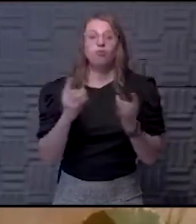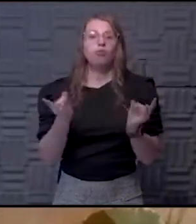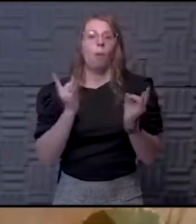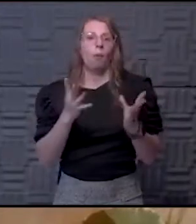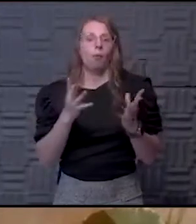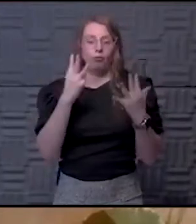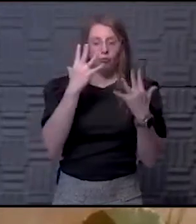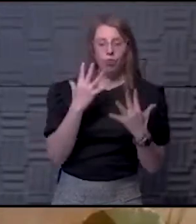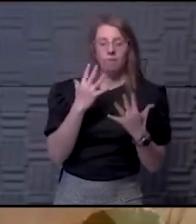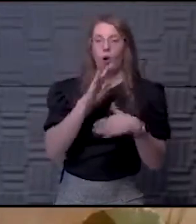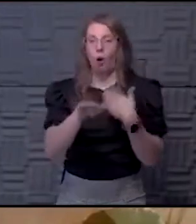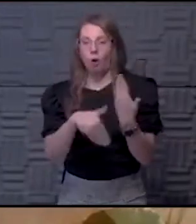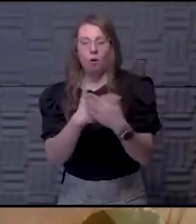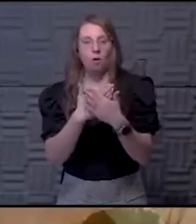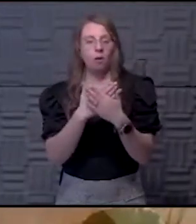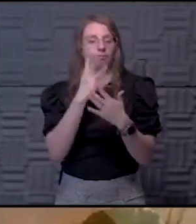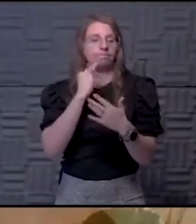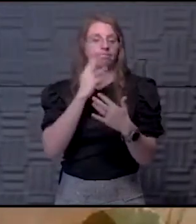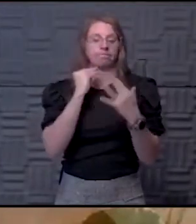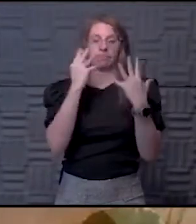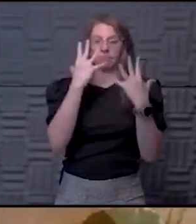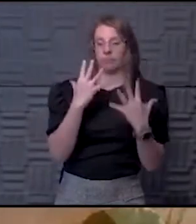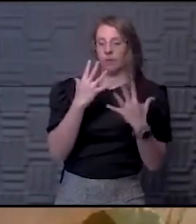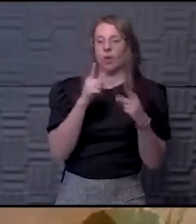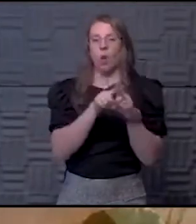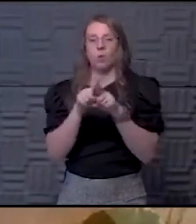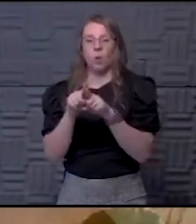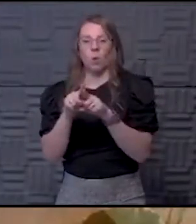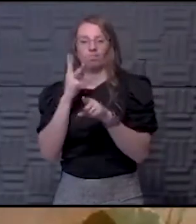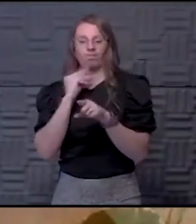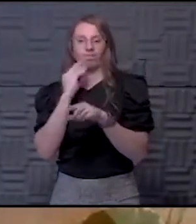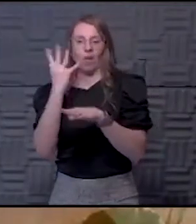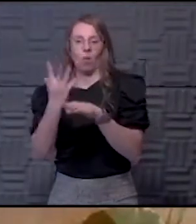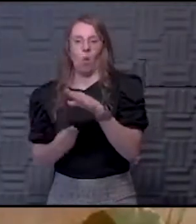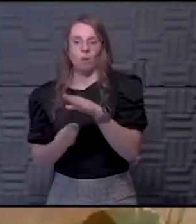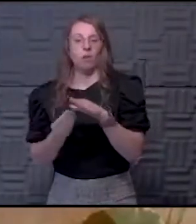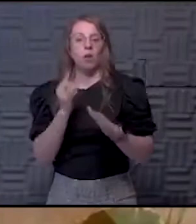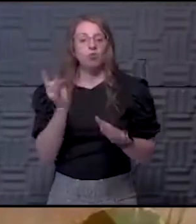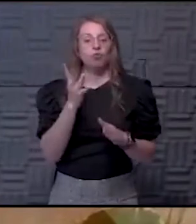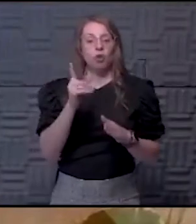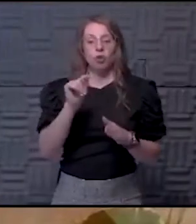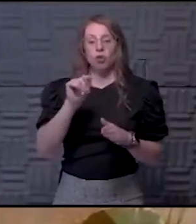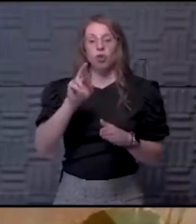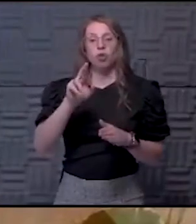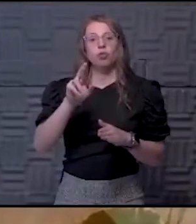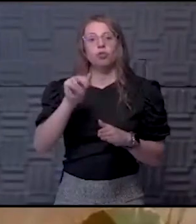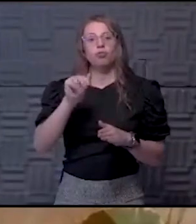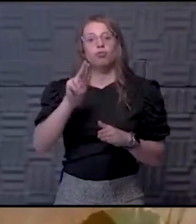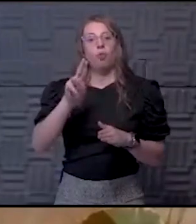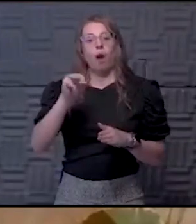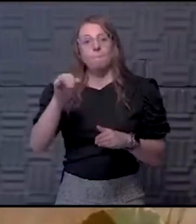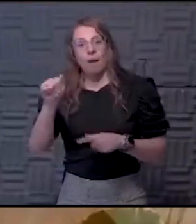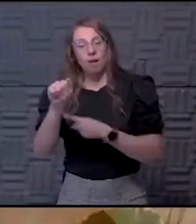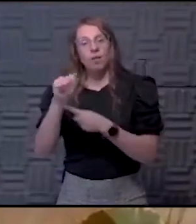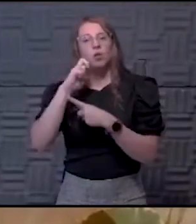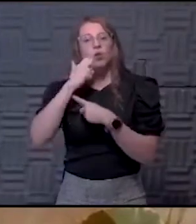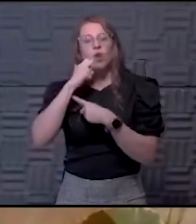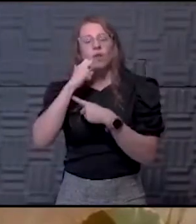grief and we are all experiencing loss. Trauma is simply just kind of a nervous system